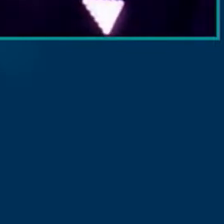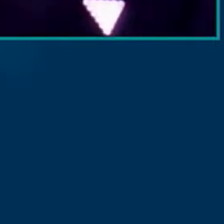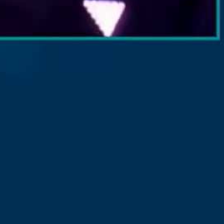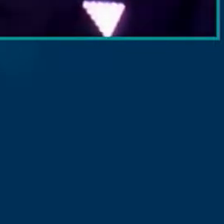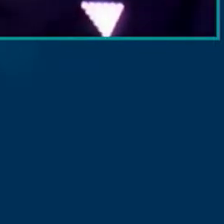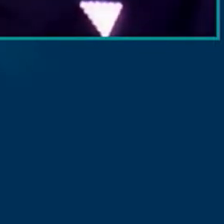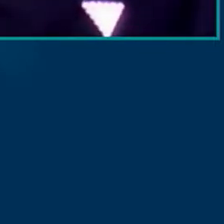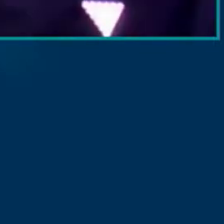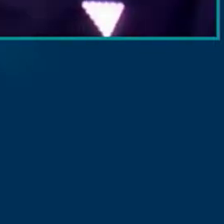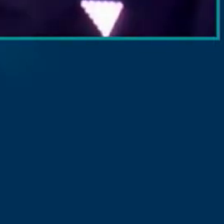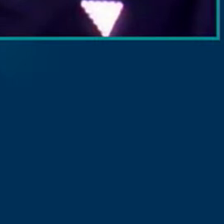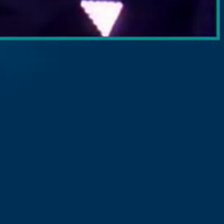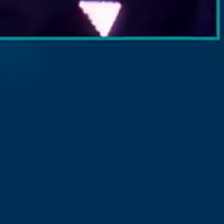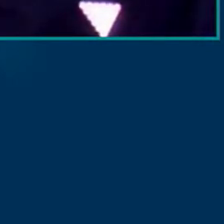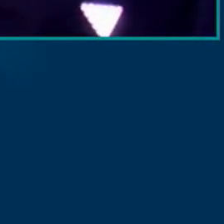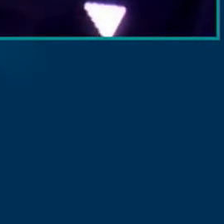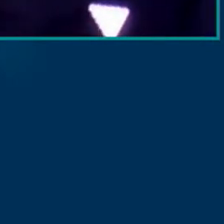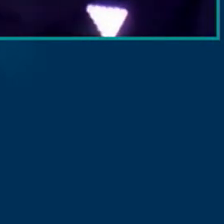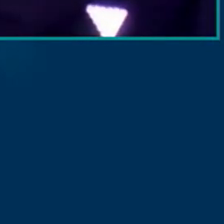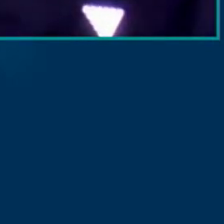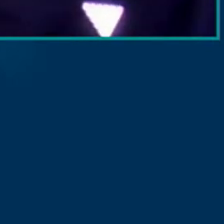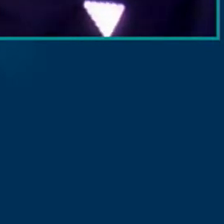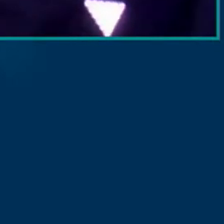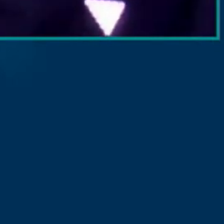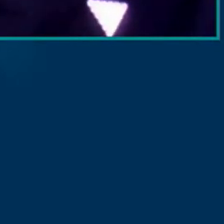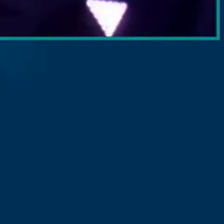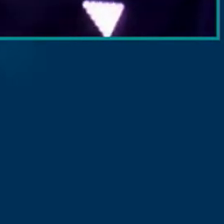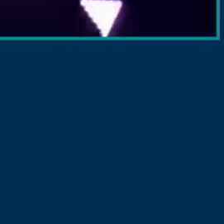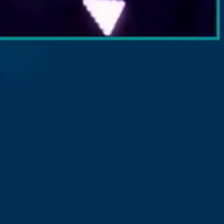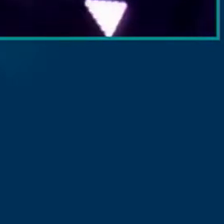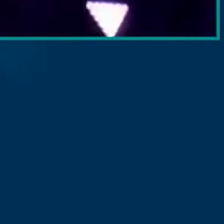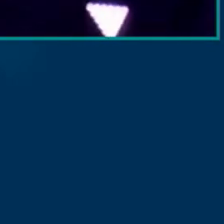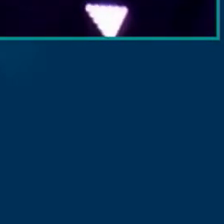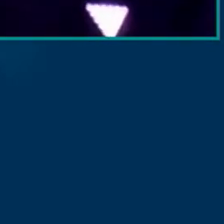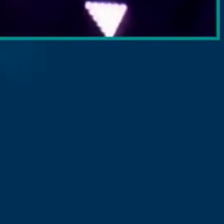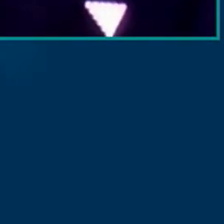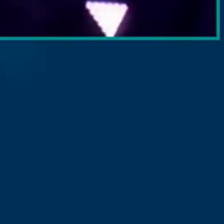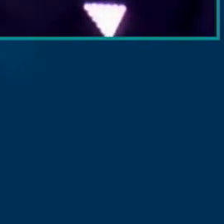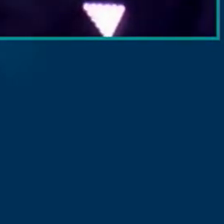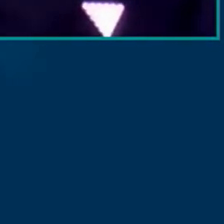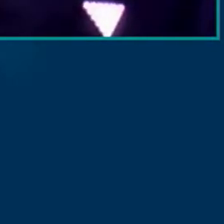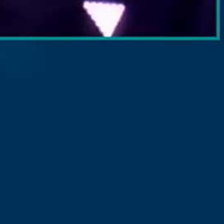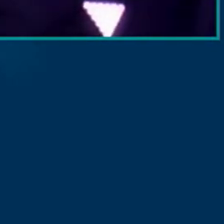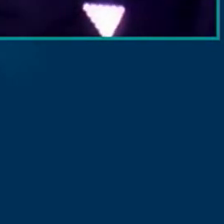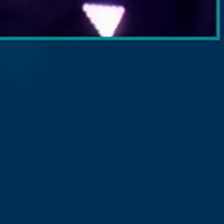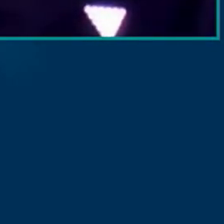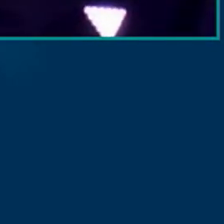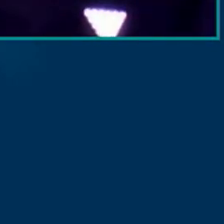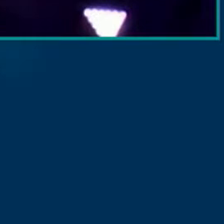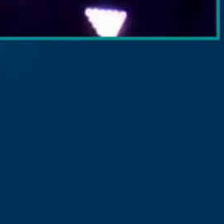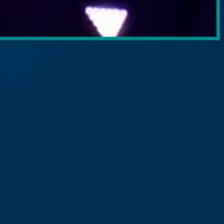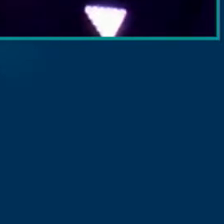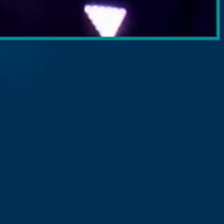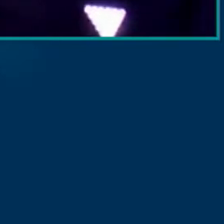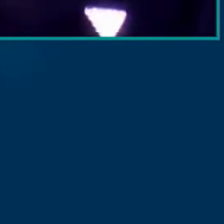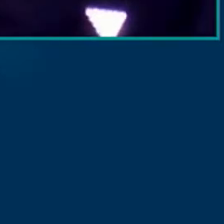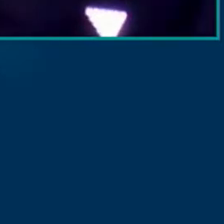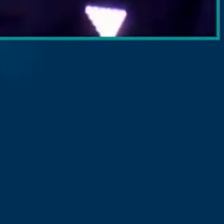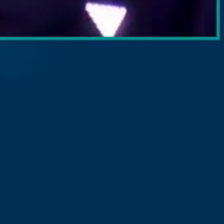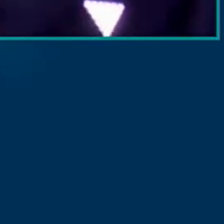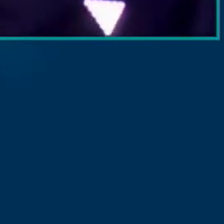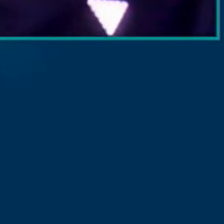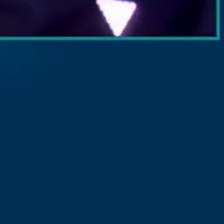or any other reports. But this is the stage of reporting, also financial reporting. The minister mentioned